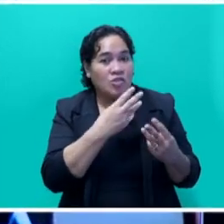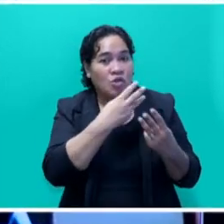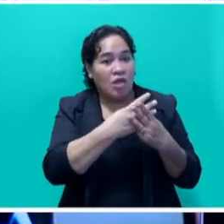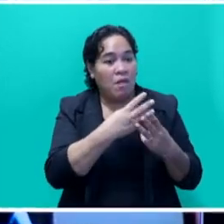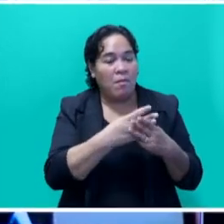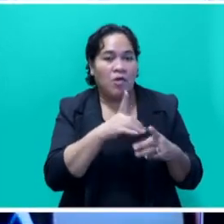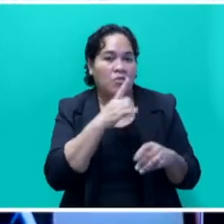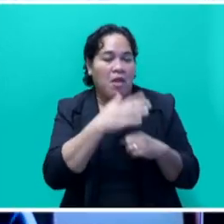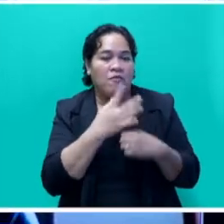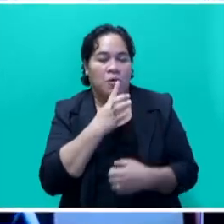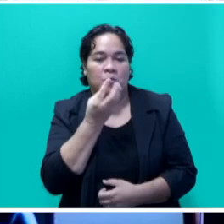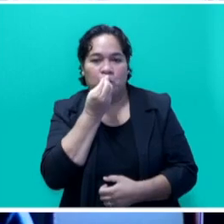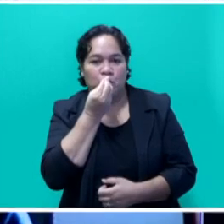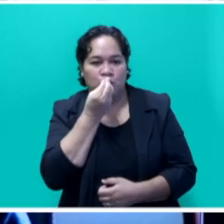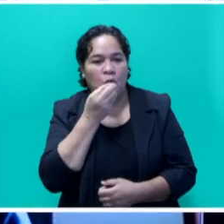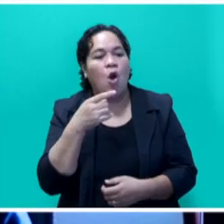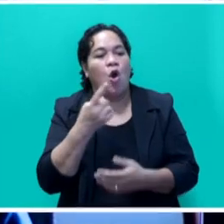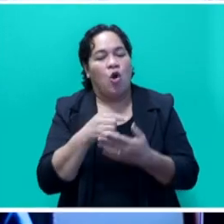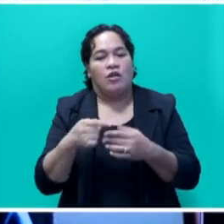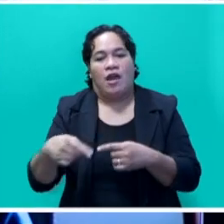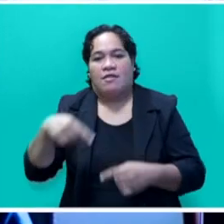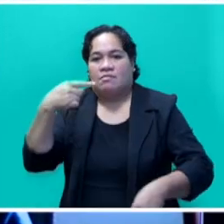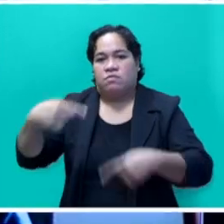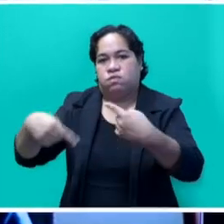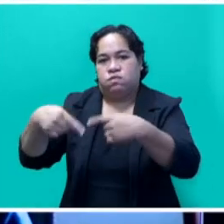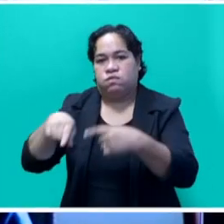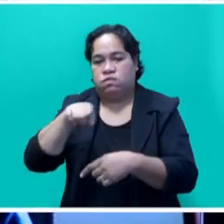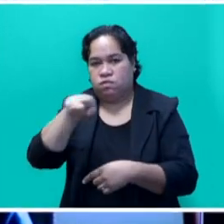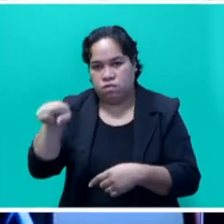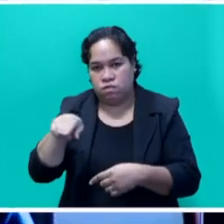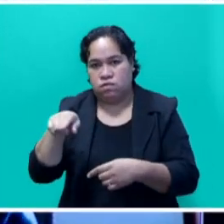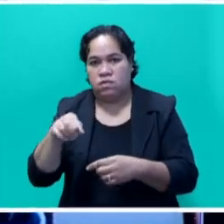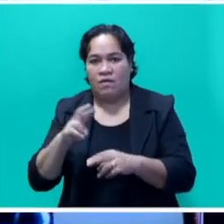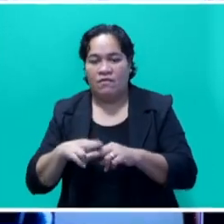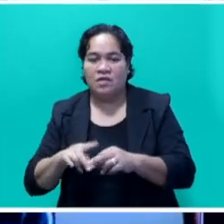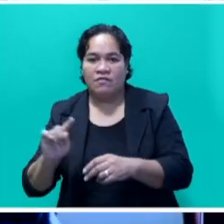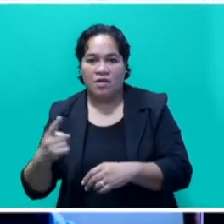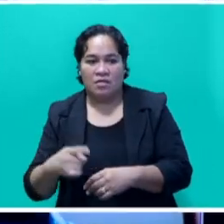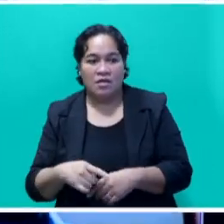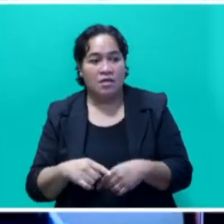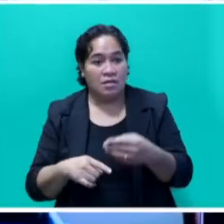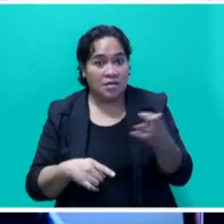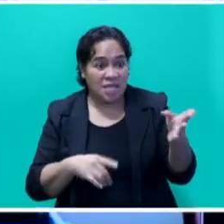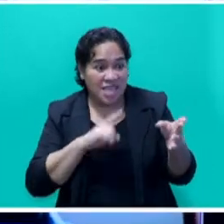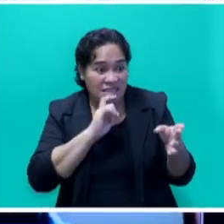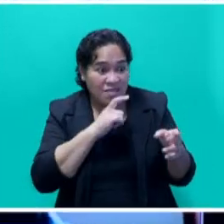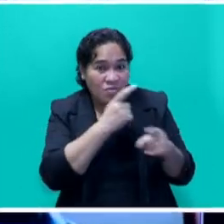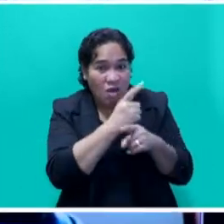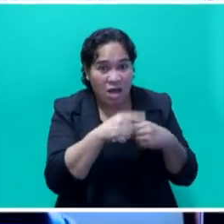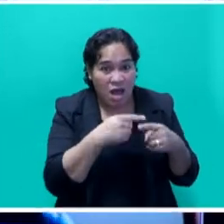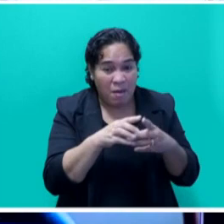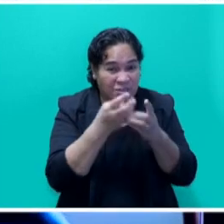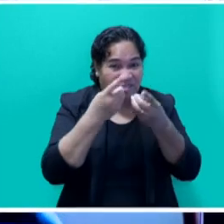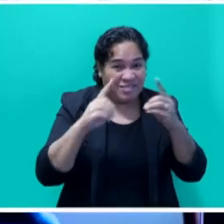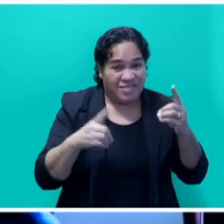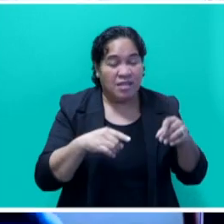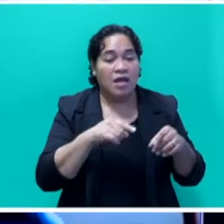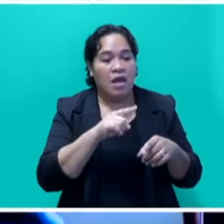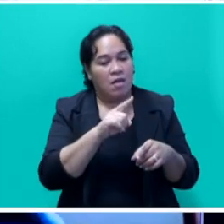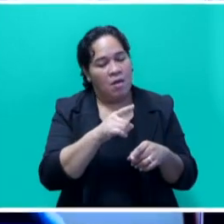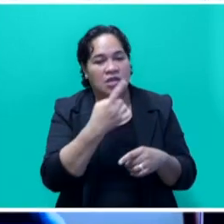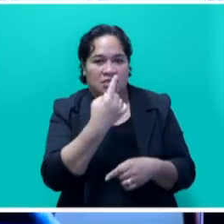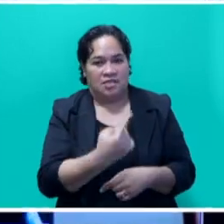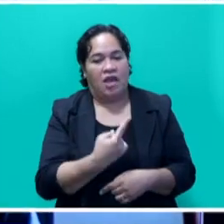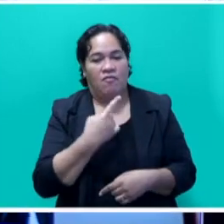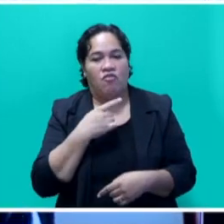all he's good at. Despite the racial overtones by Sodelpa, he'll only criticize the PM. He'll only criticize Fiji